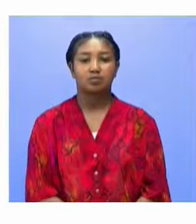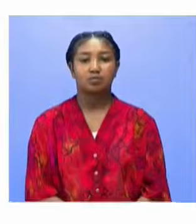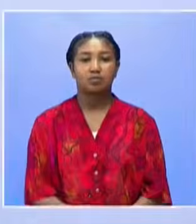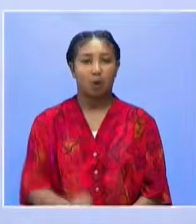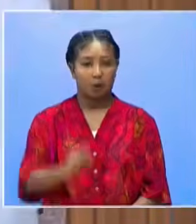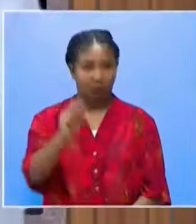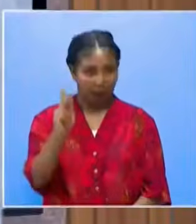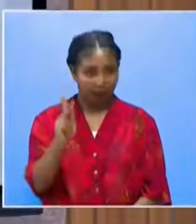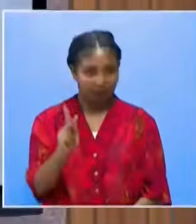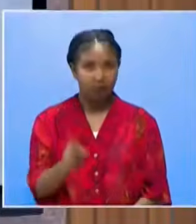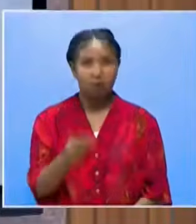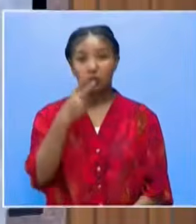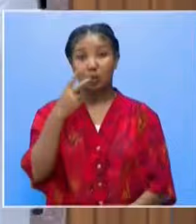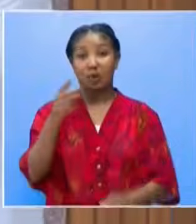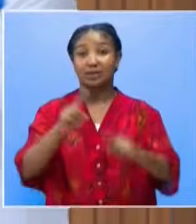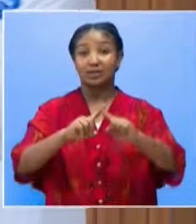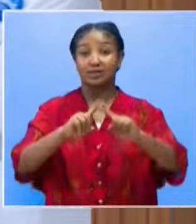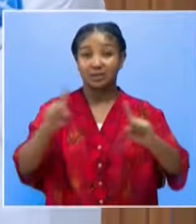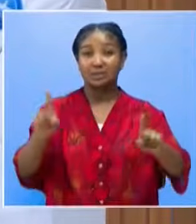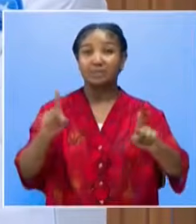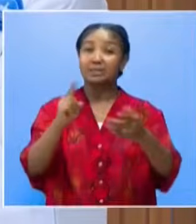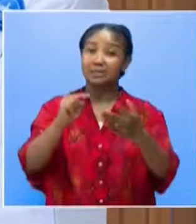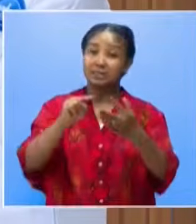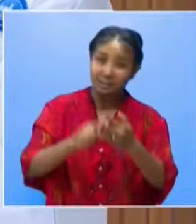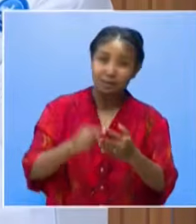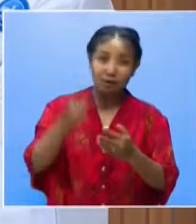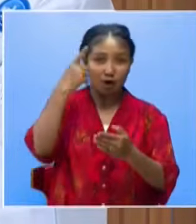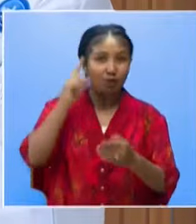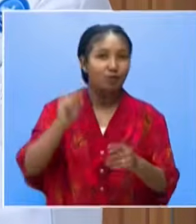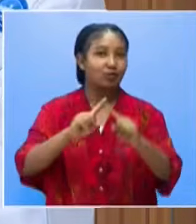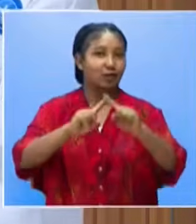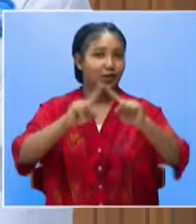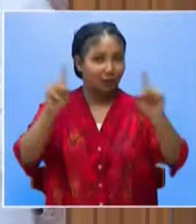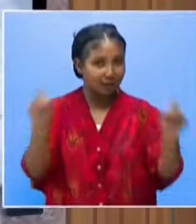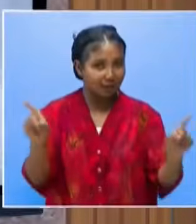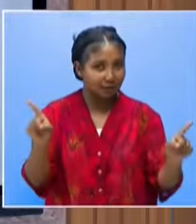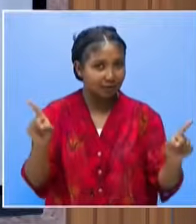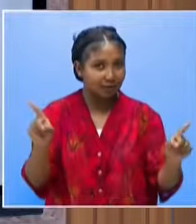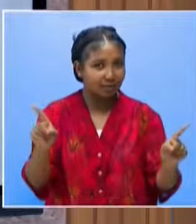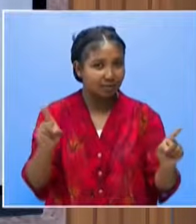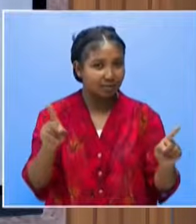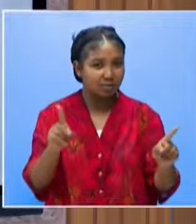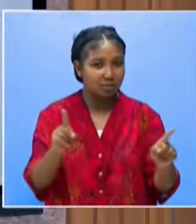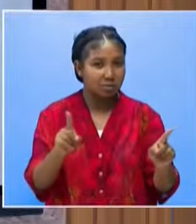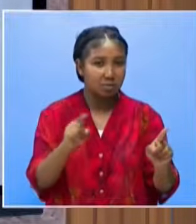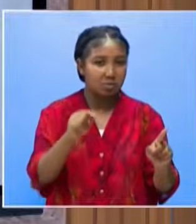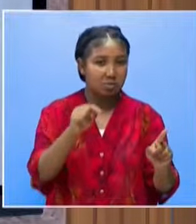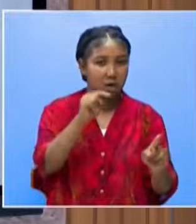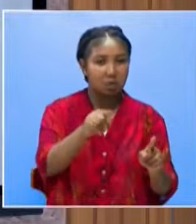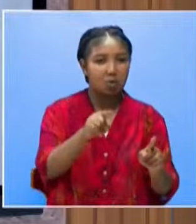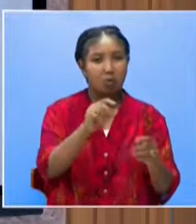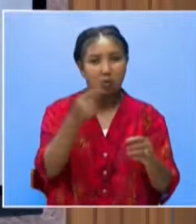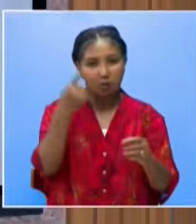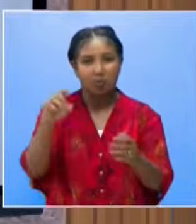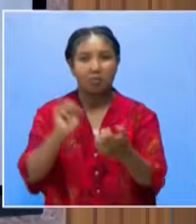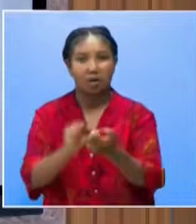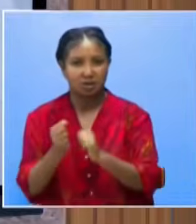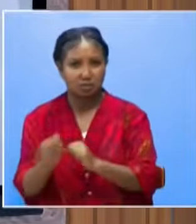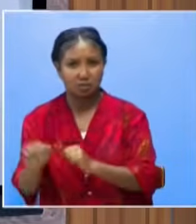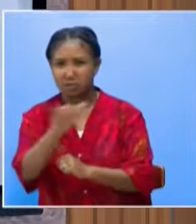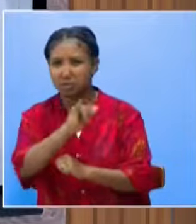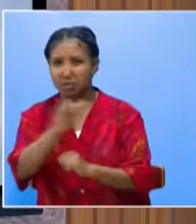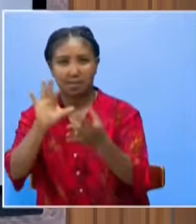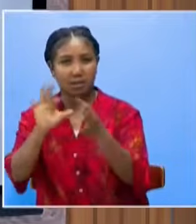Okay? Look at the difference between these two concepts. Maybe I can change this one into 4 within the same